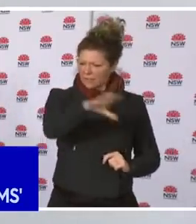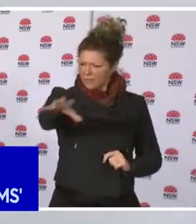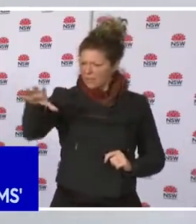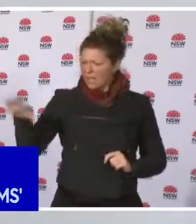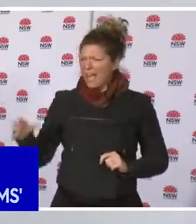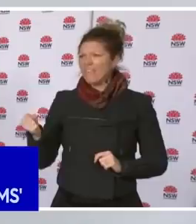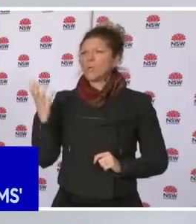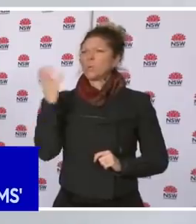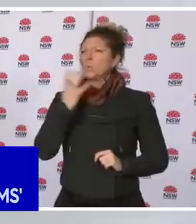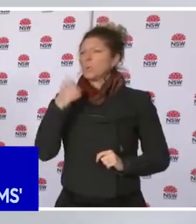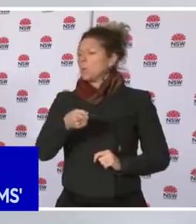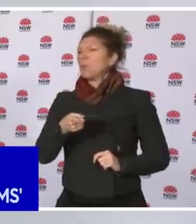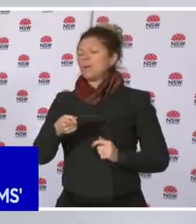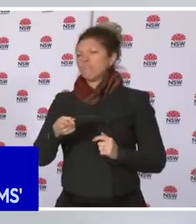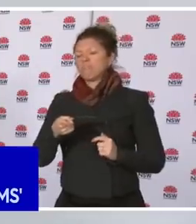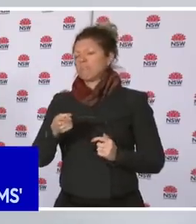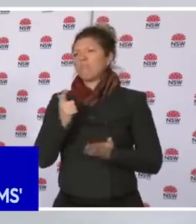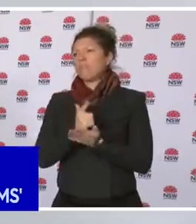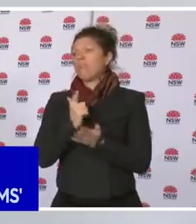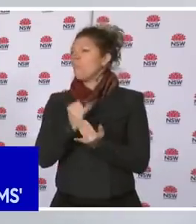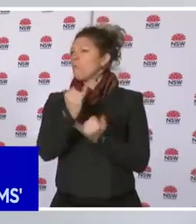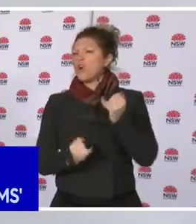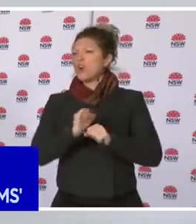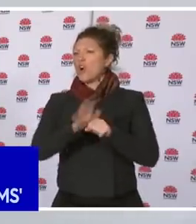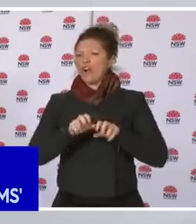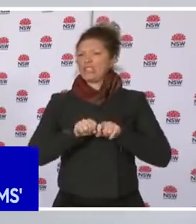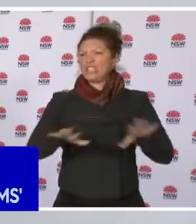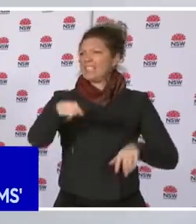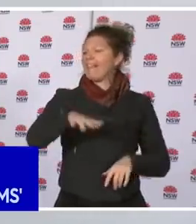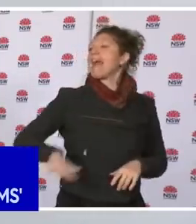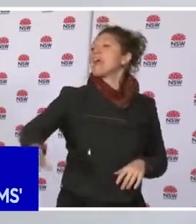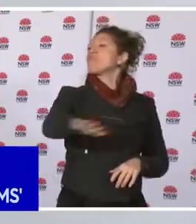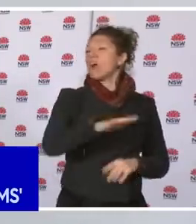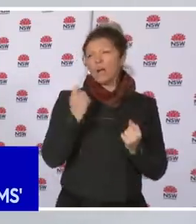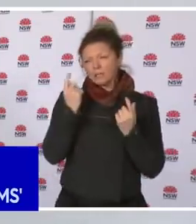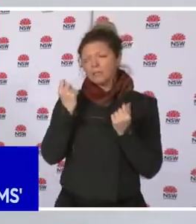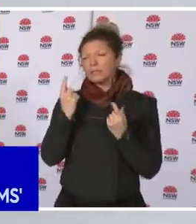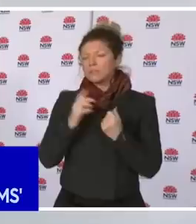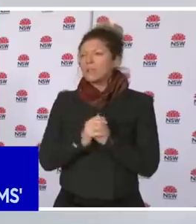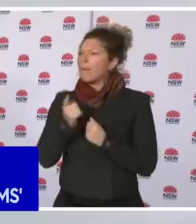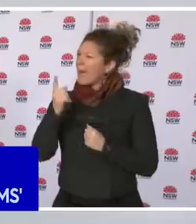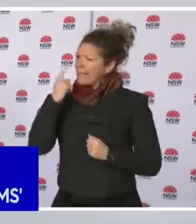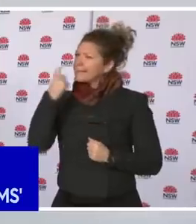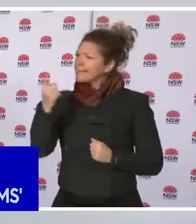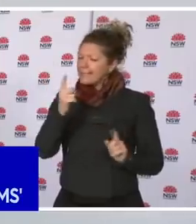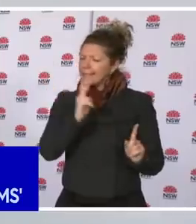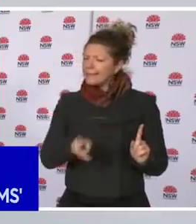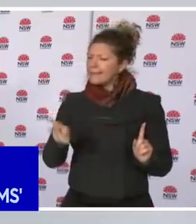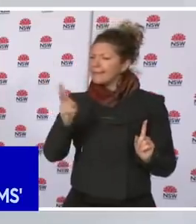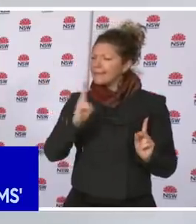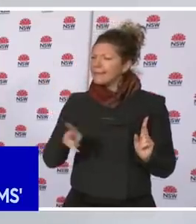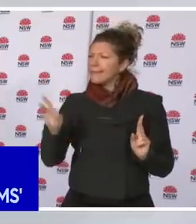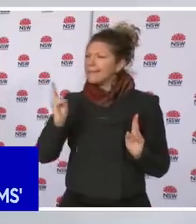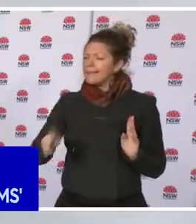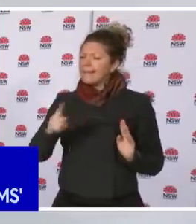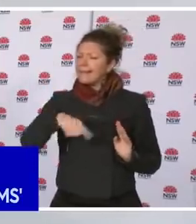is significantly high. We are seeing a lot of the pattern that a lot of them are households. So